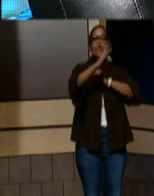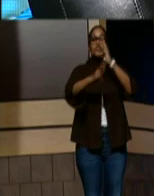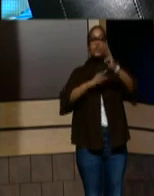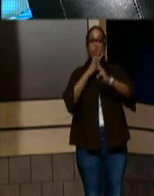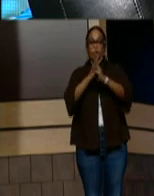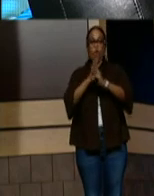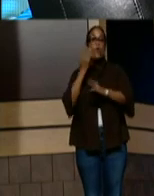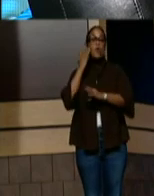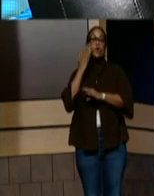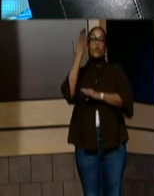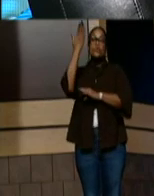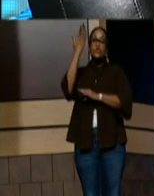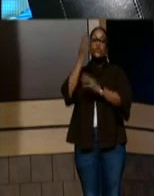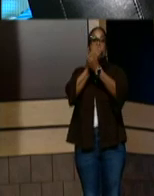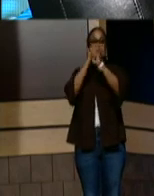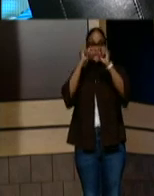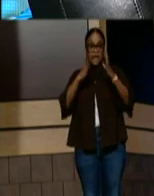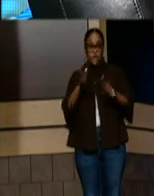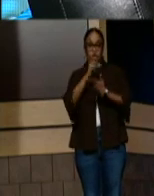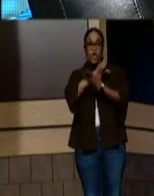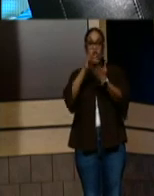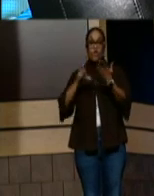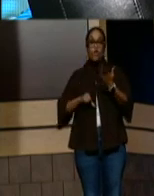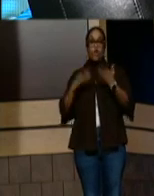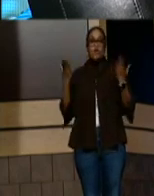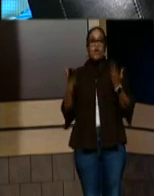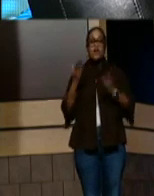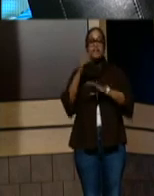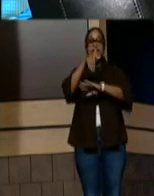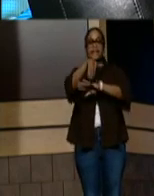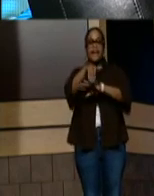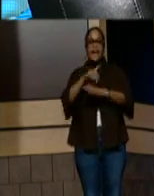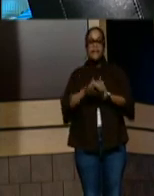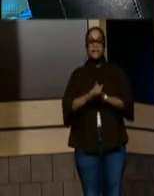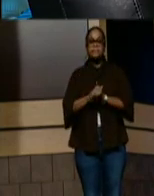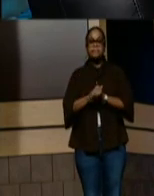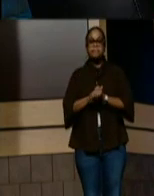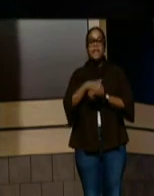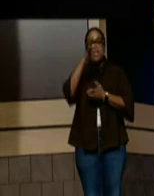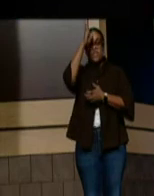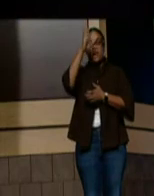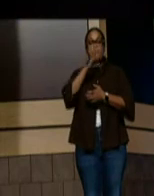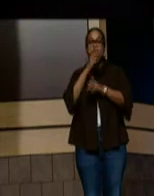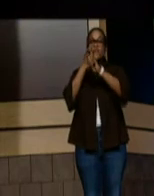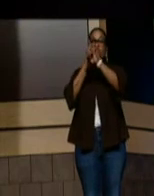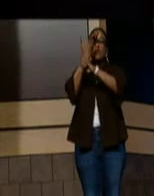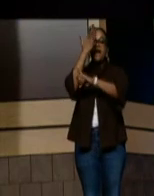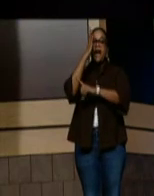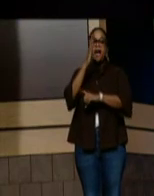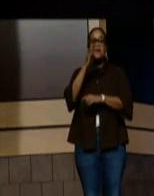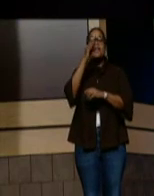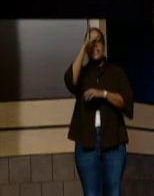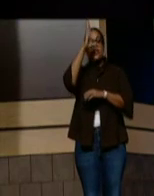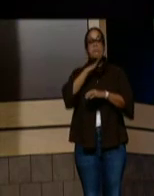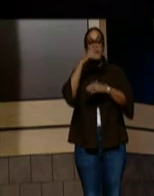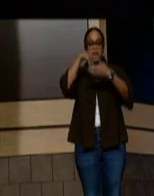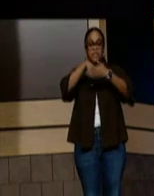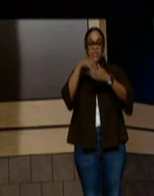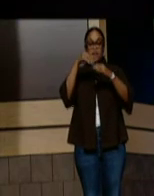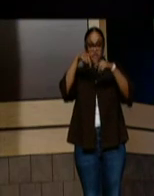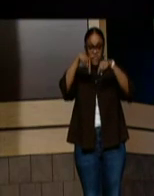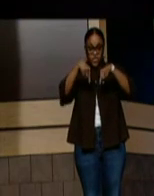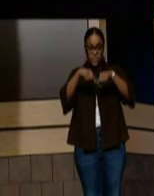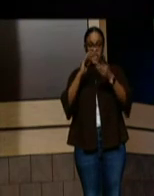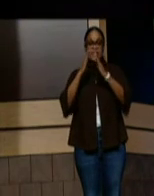are as Savior and Lord. And so we're here tonight as the men of God, the men of this city, and we're here